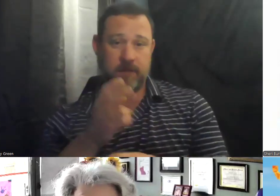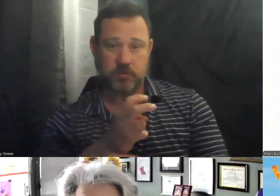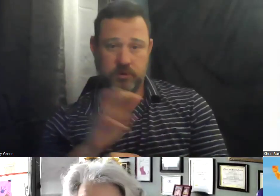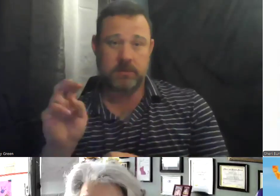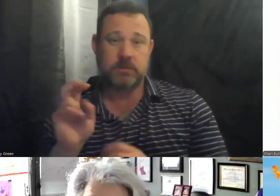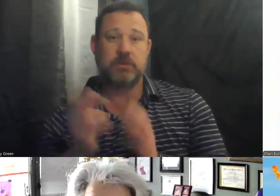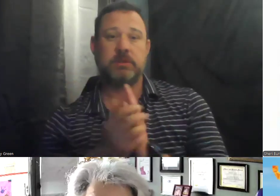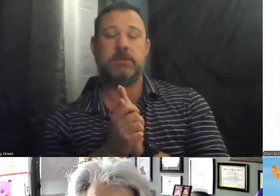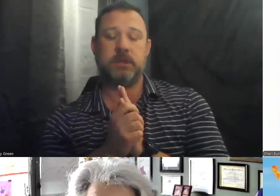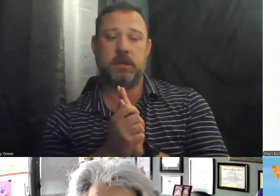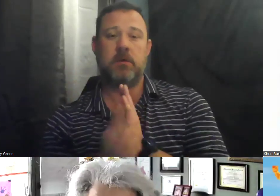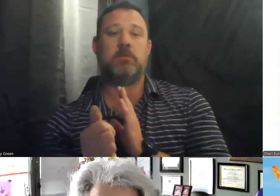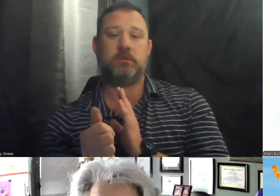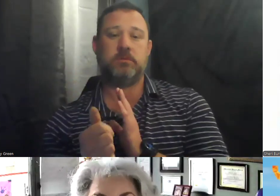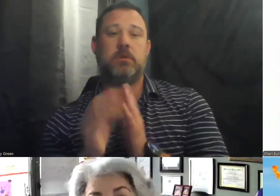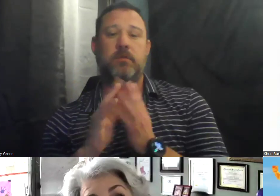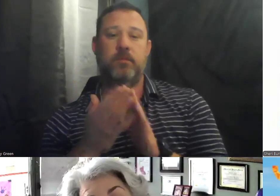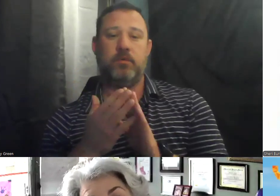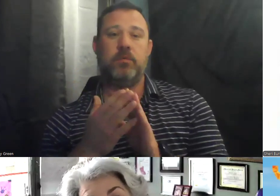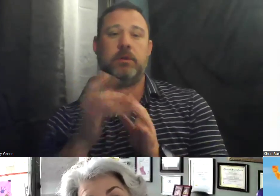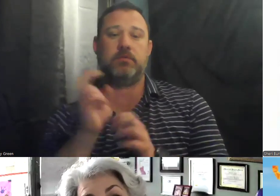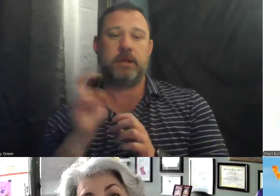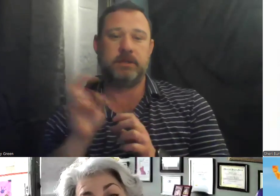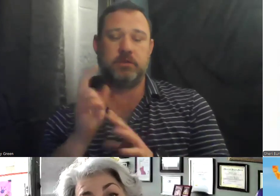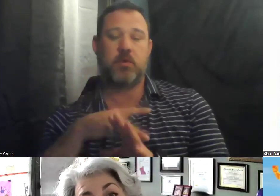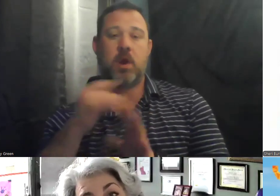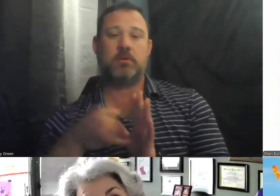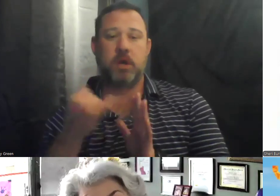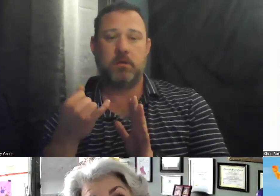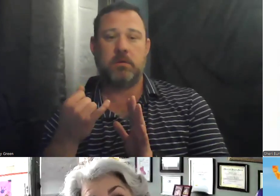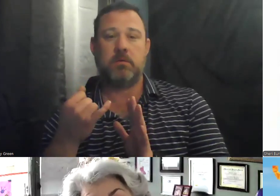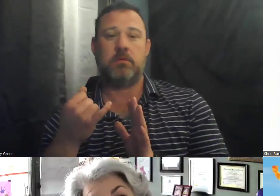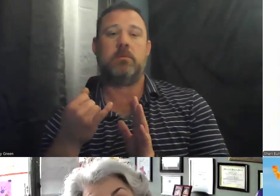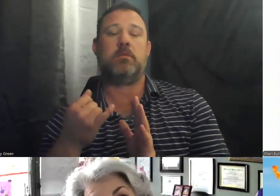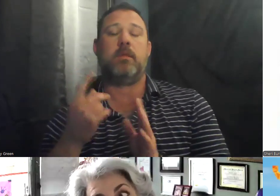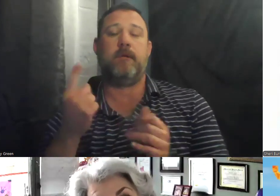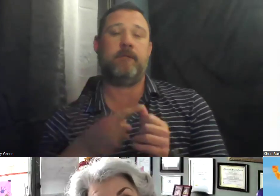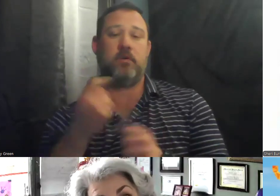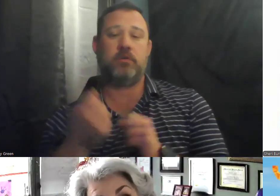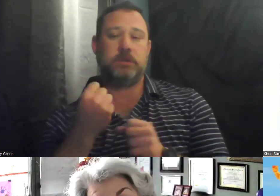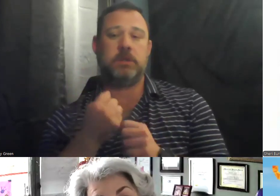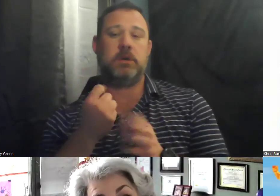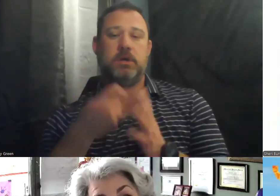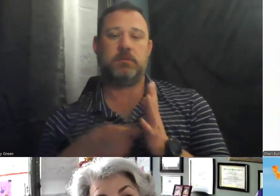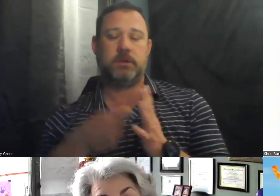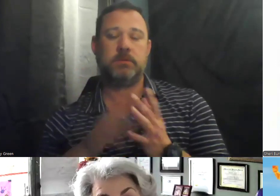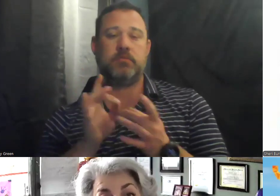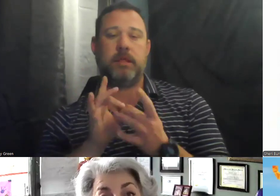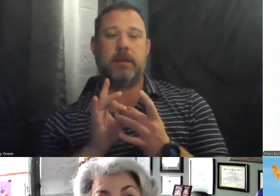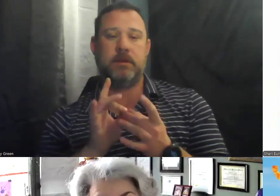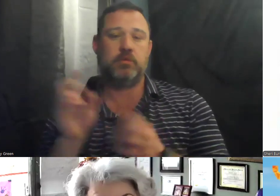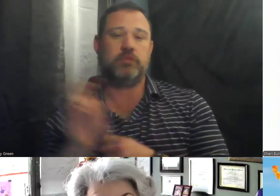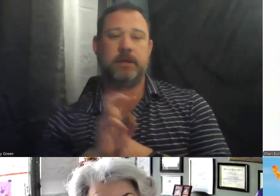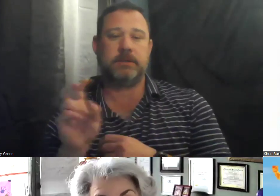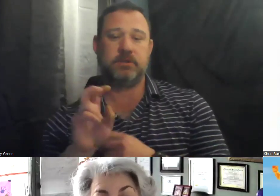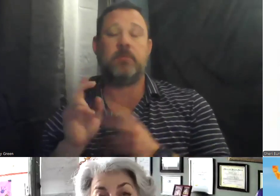nursing facilities with our California Community Transitions Project, the first year there's expenses related to the transition, but